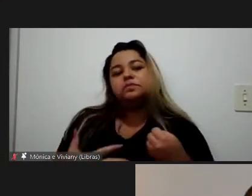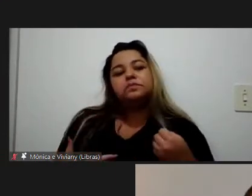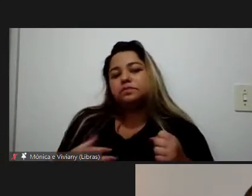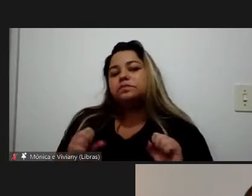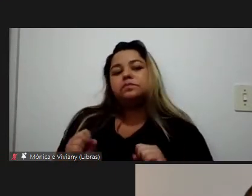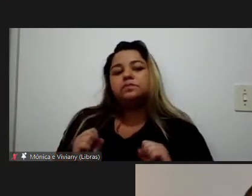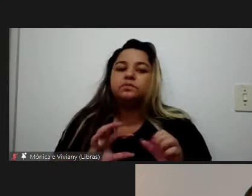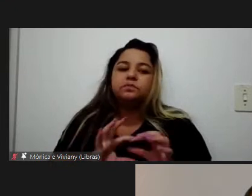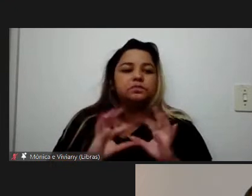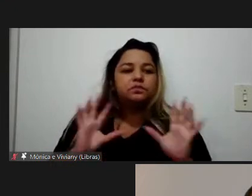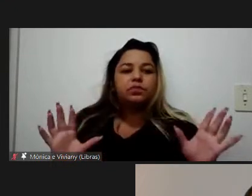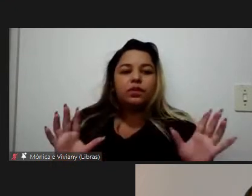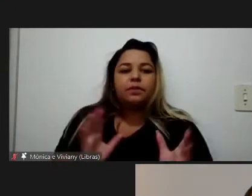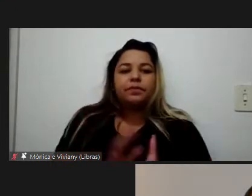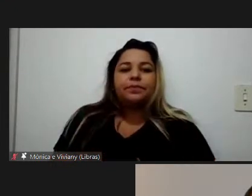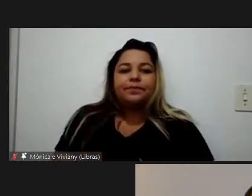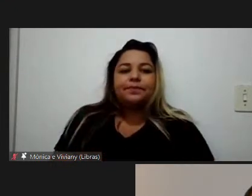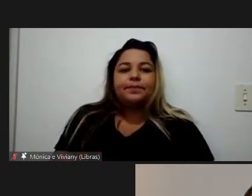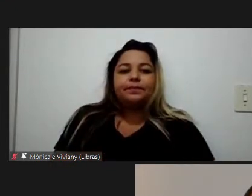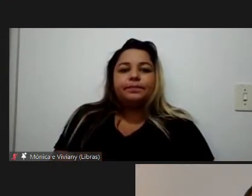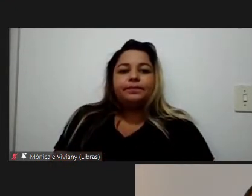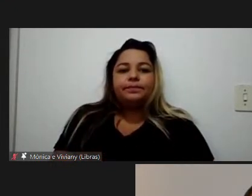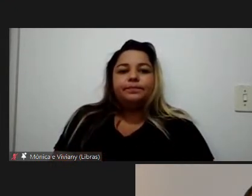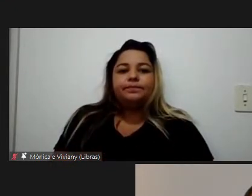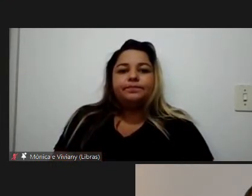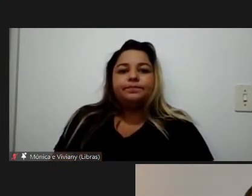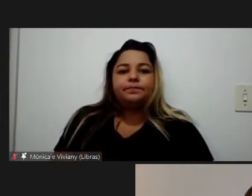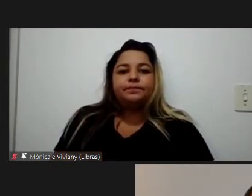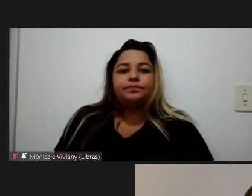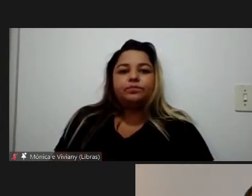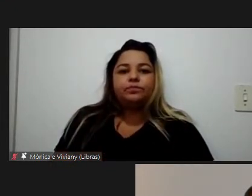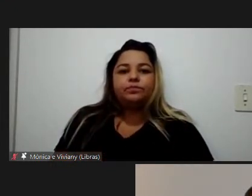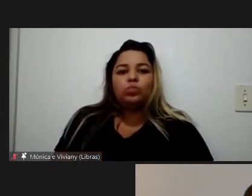comments, please, after Dr. Peter, you can speak. Thank you very much.